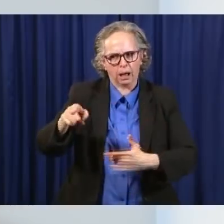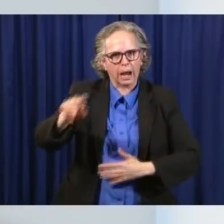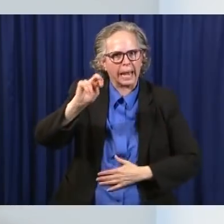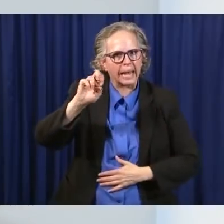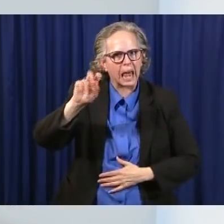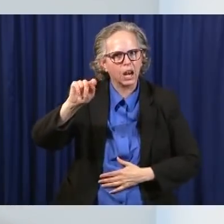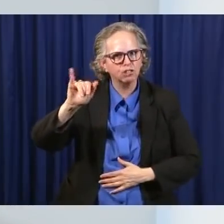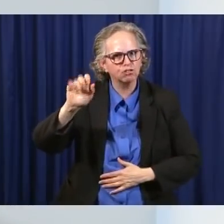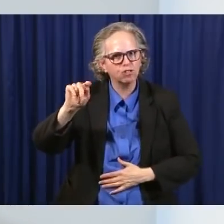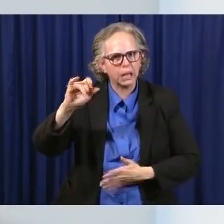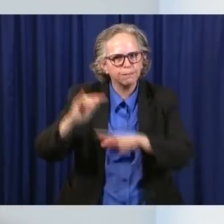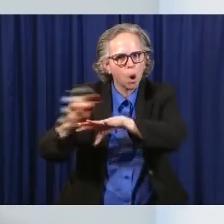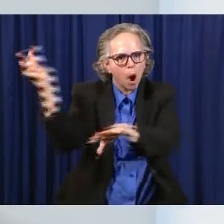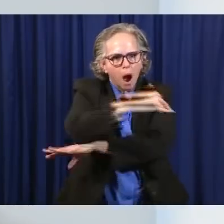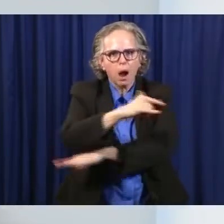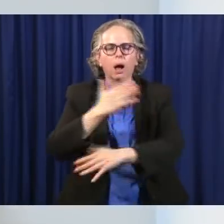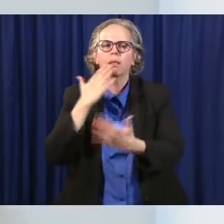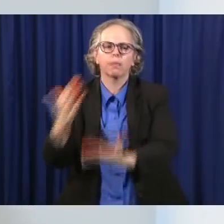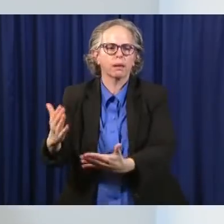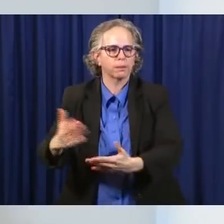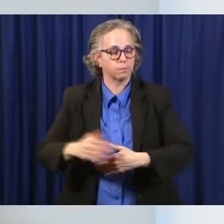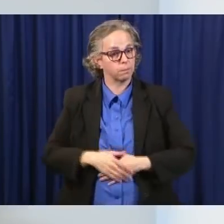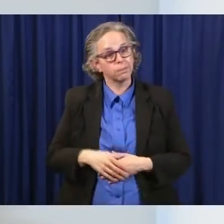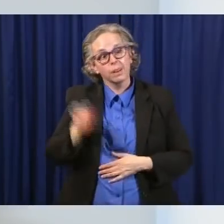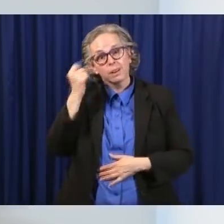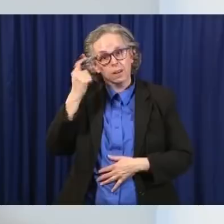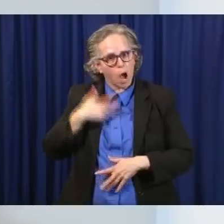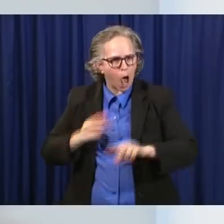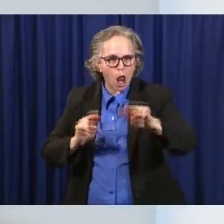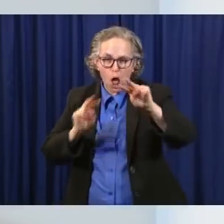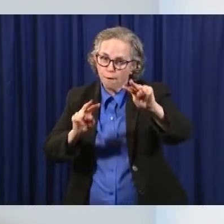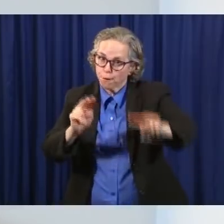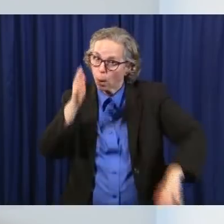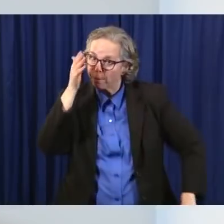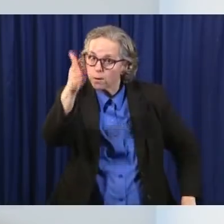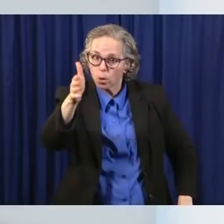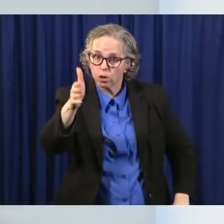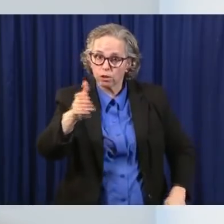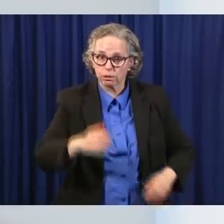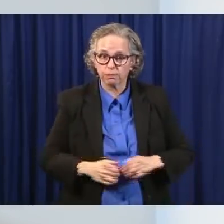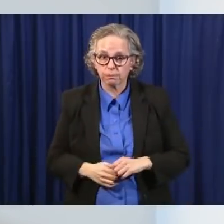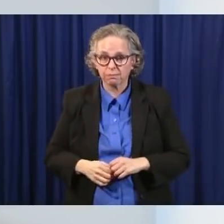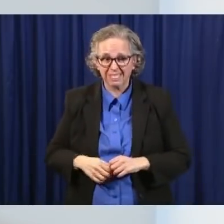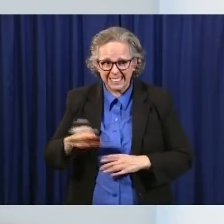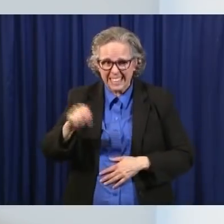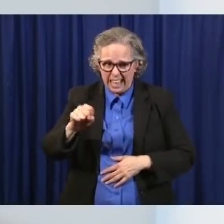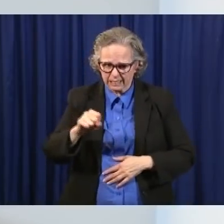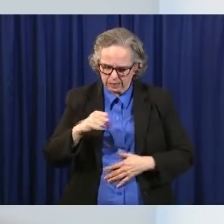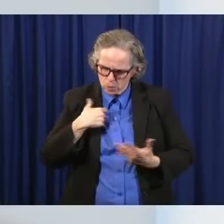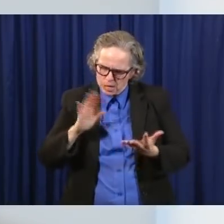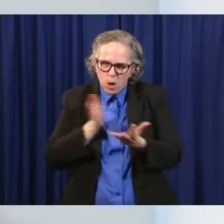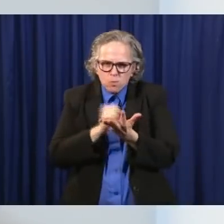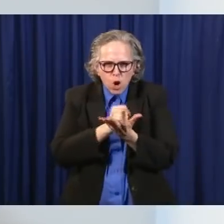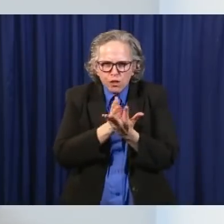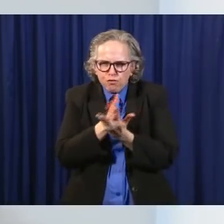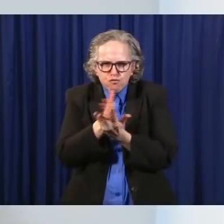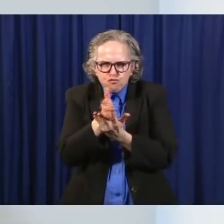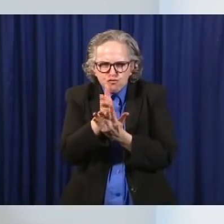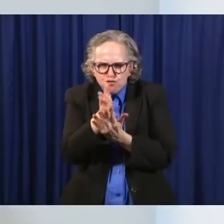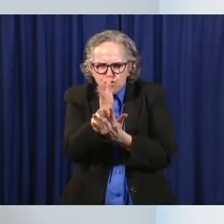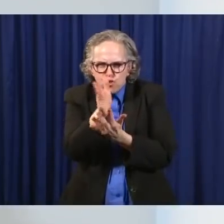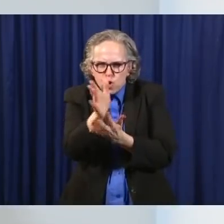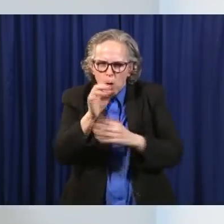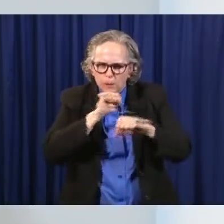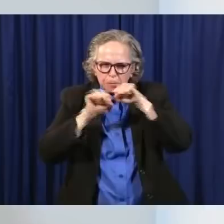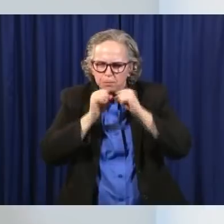want you to know we are looking forward. We're getting through this difficult time, but we also know that there's a future out there when we get